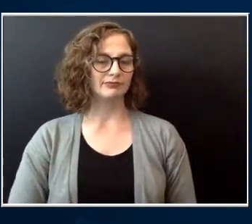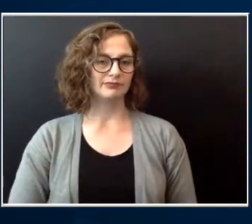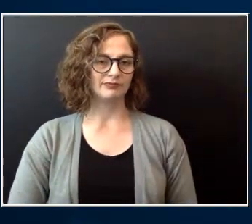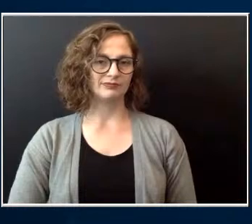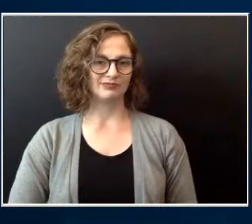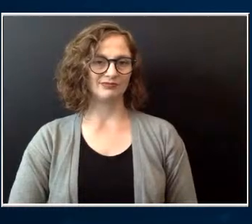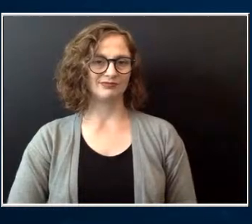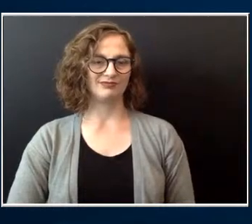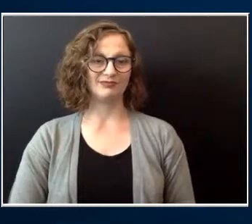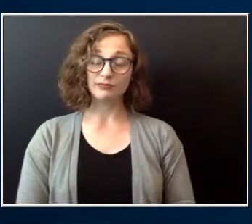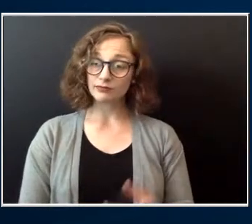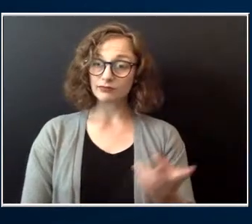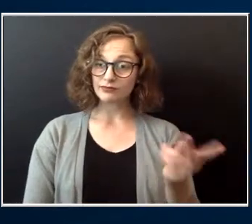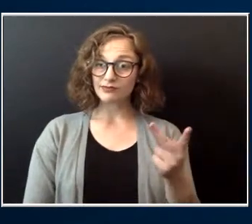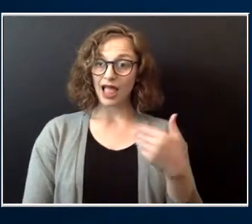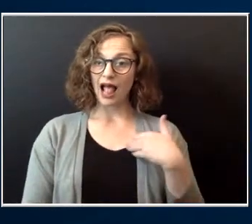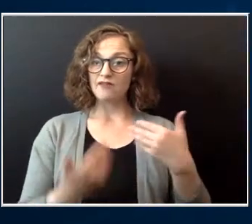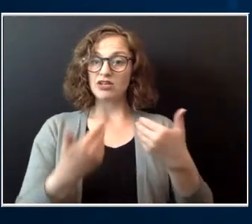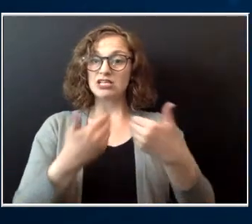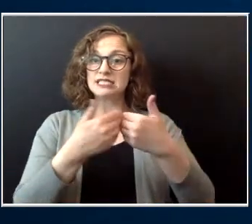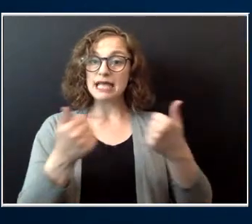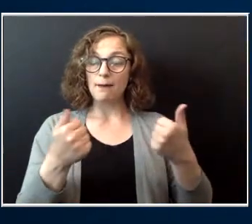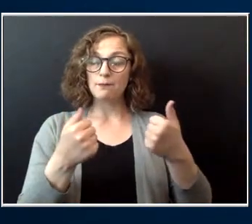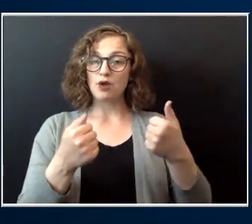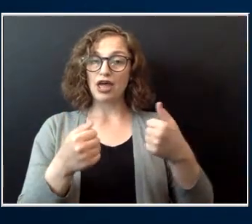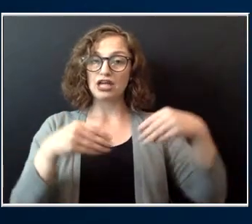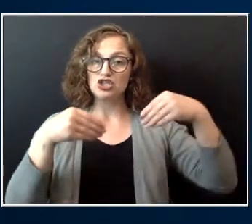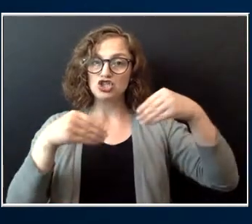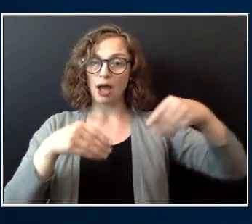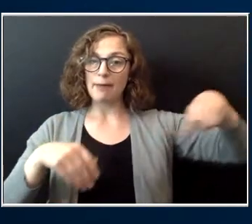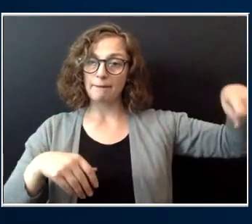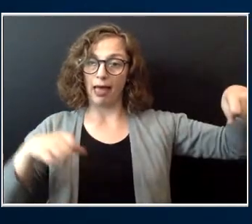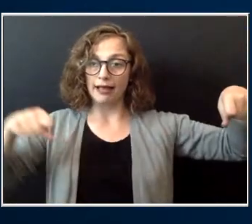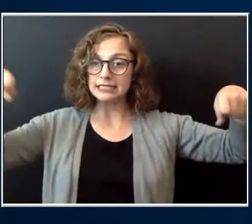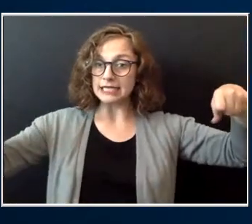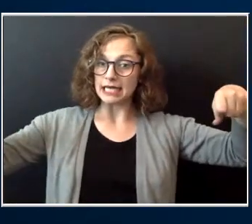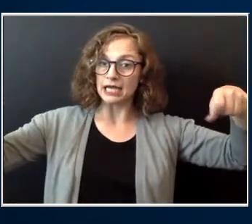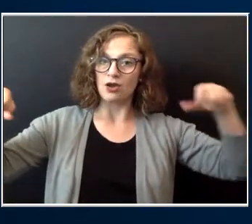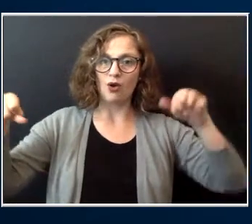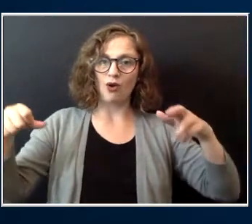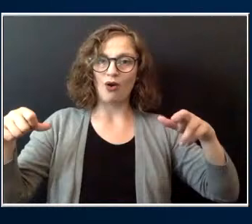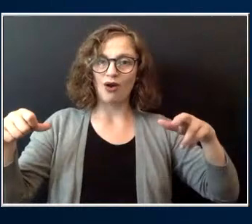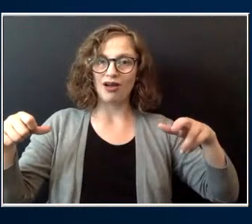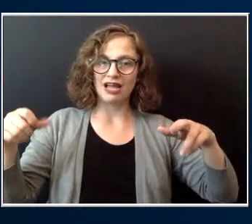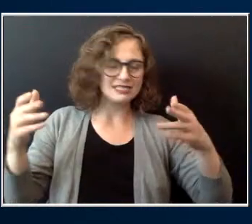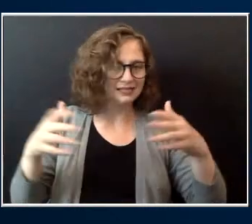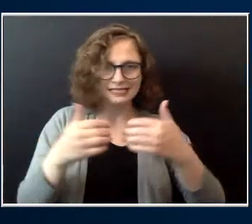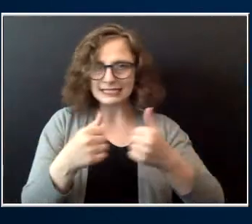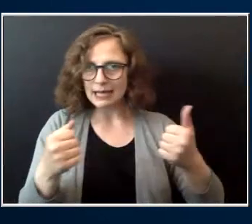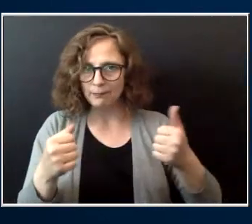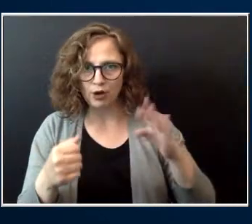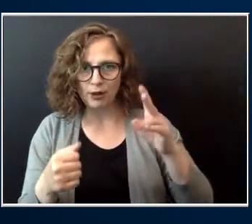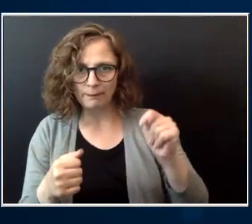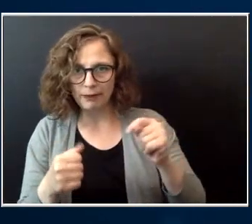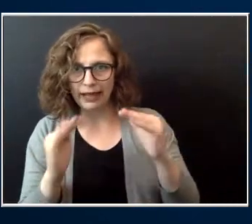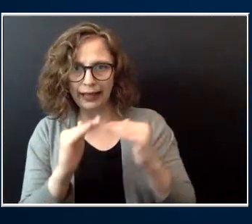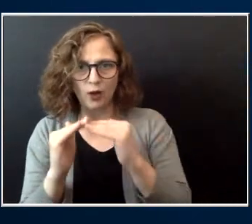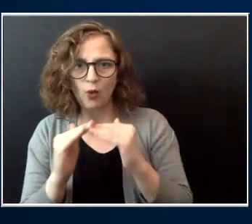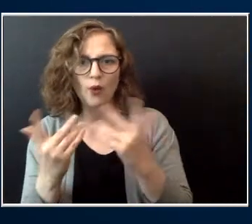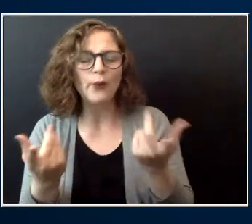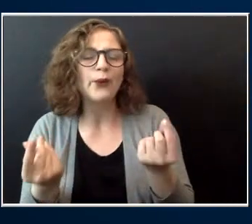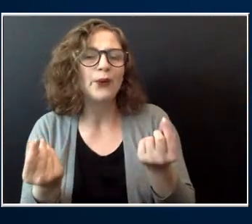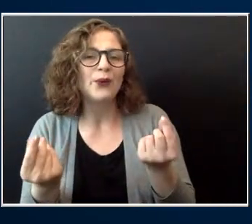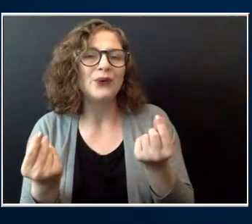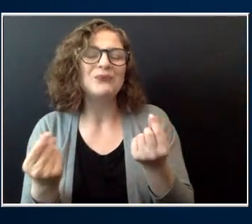separate shopping baskets, or do you try and use the same shopping basket? Is it separate but equal? How do we do that? We use